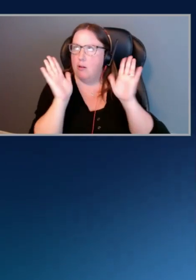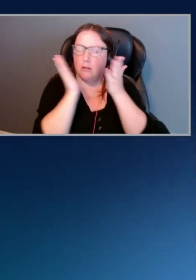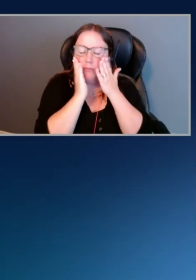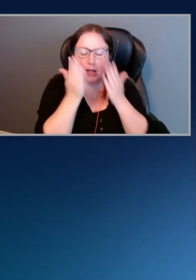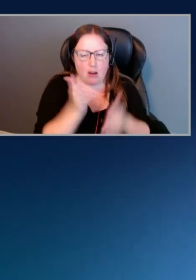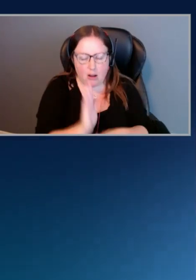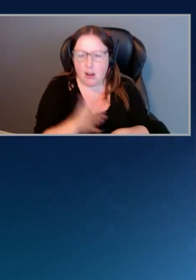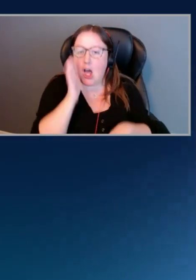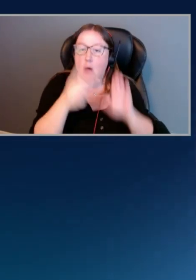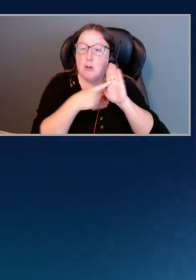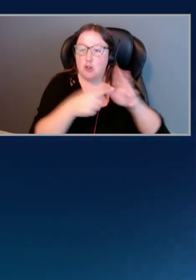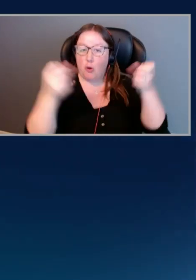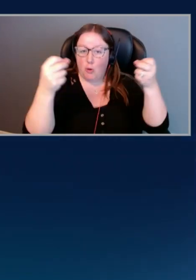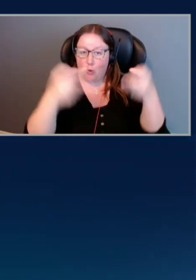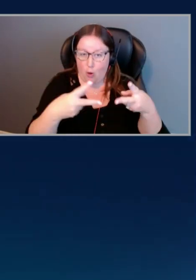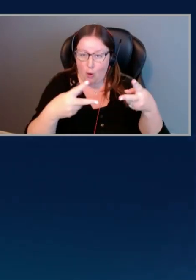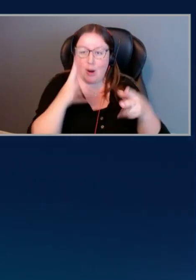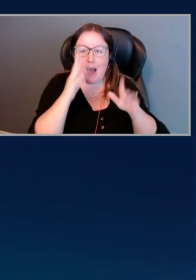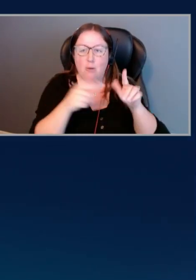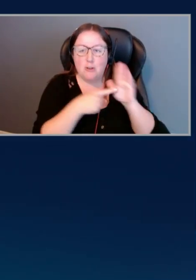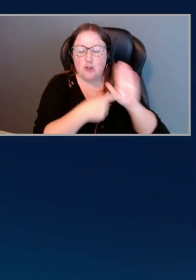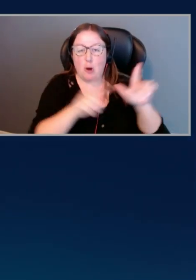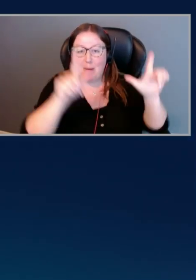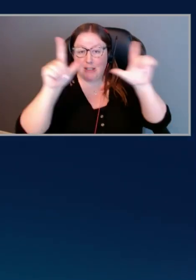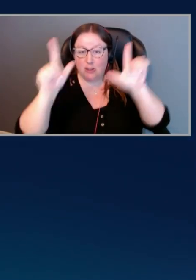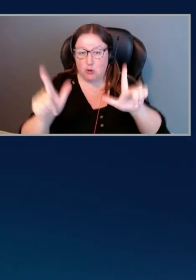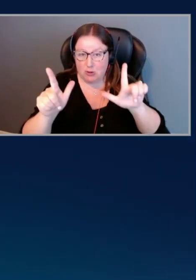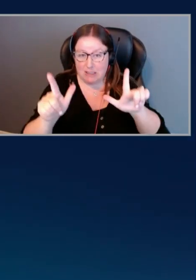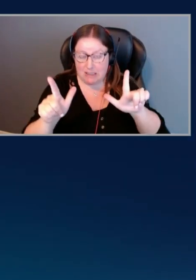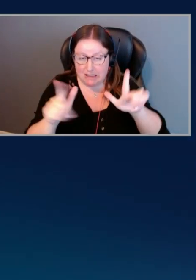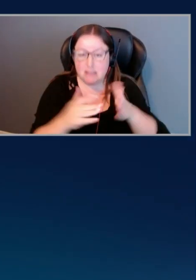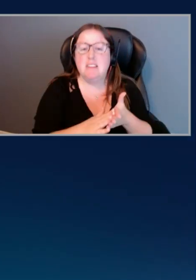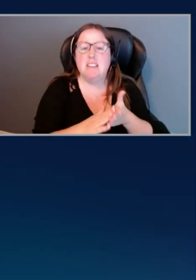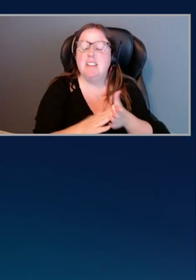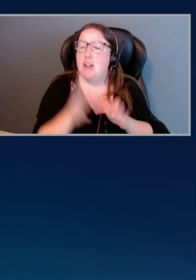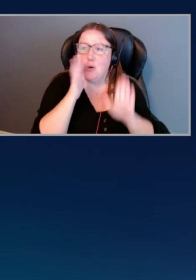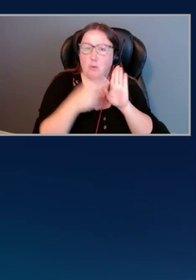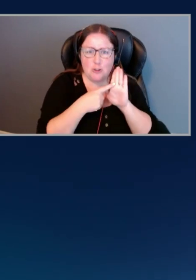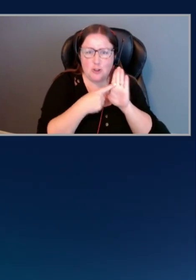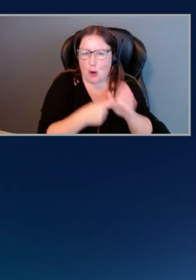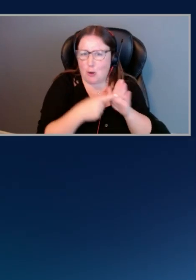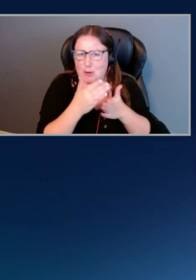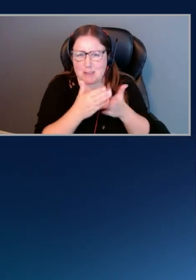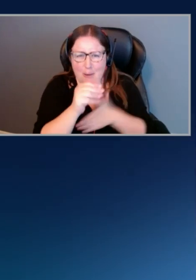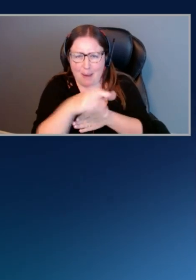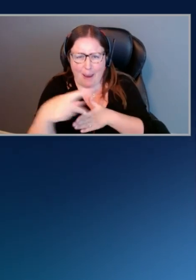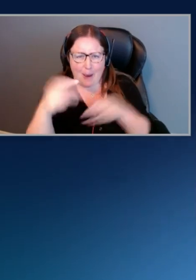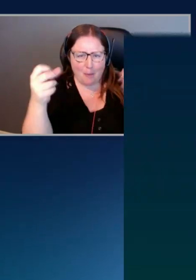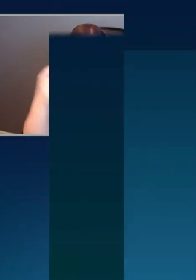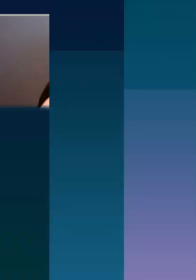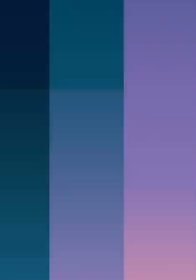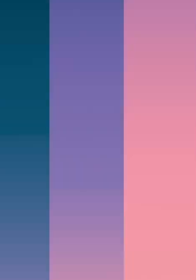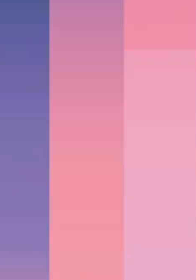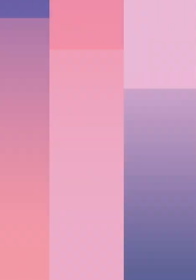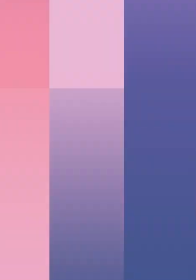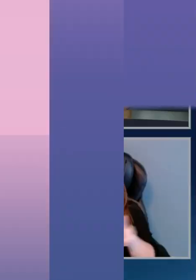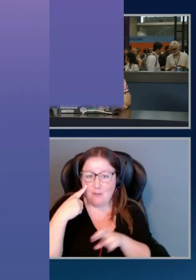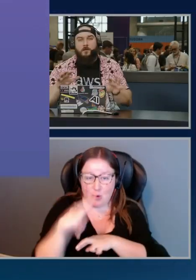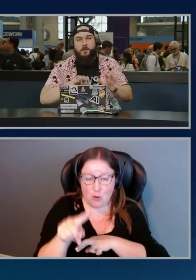right now. I'm gonna show up my screen and we're gonna be doing something. We're gonna show you some application code that we have here prepared. Yeah. And